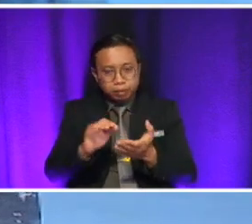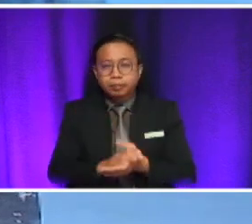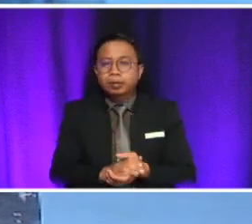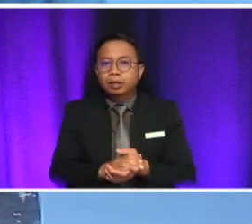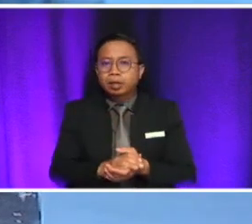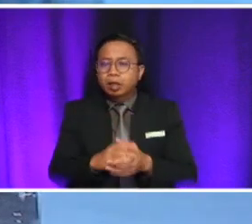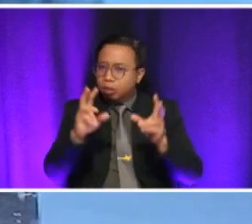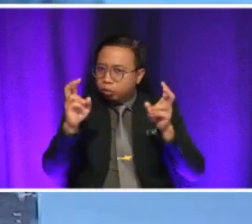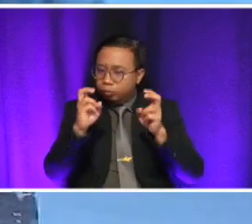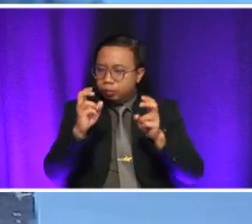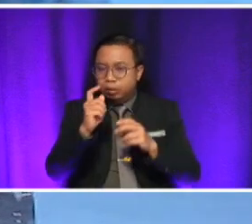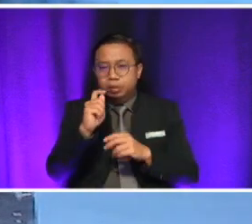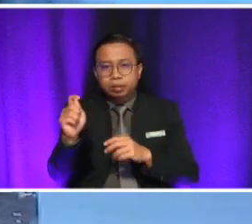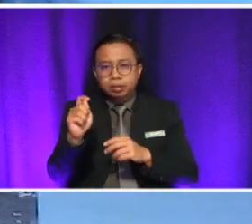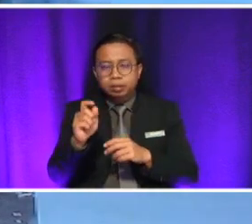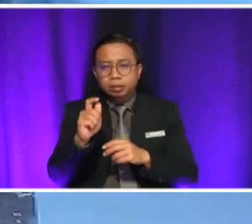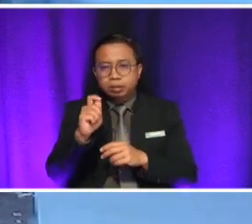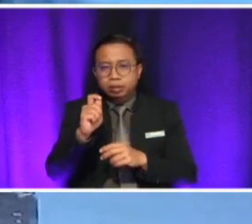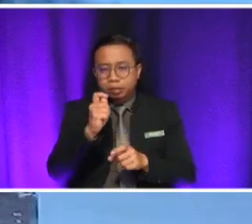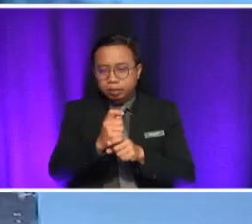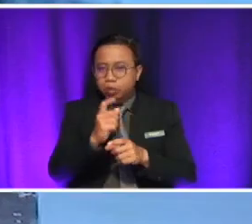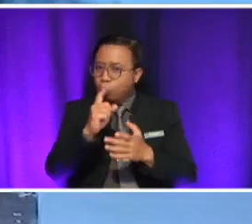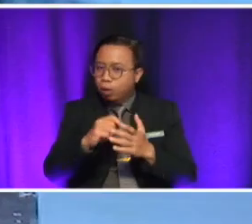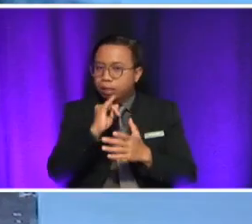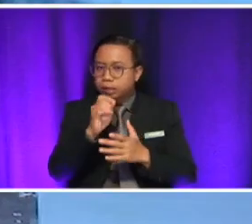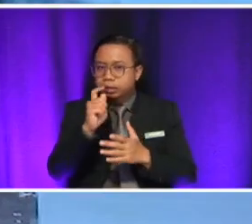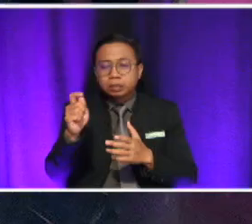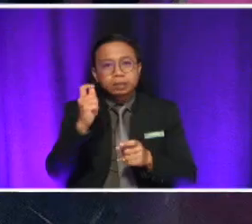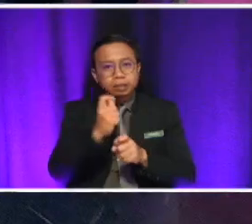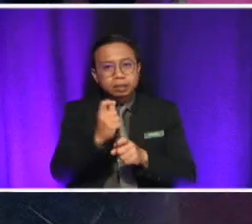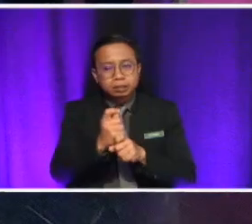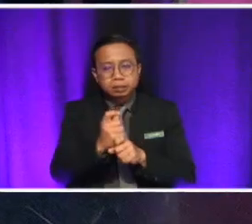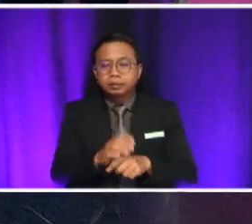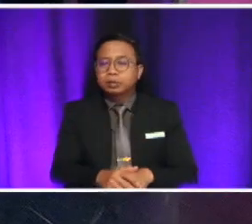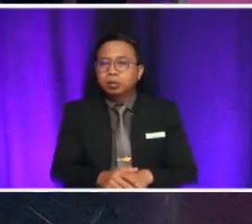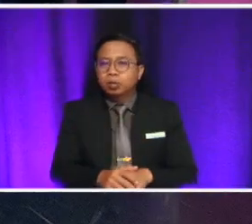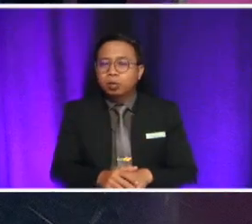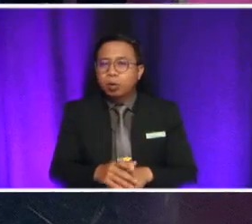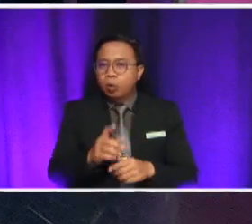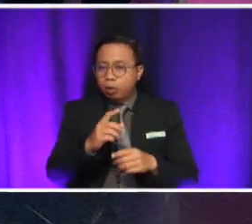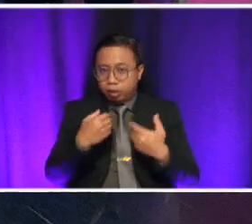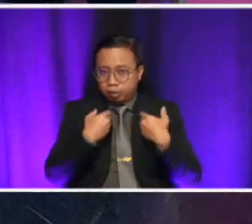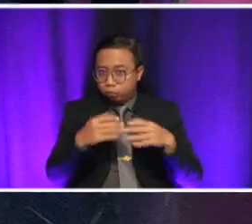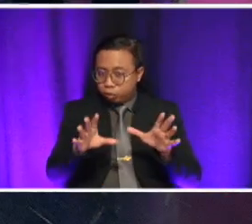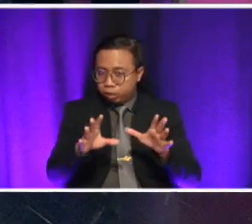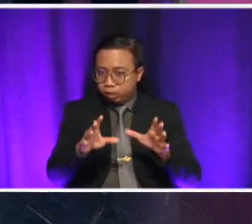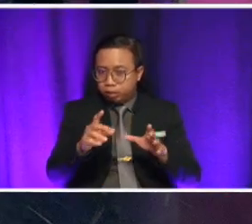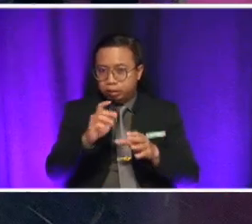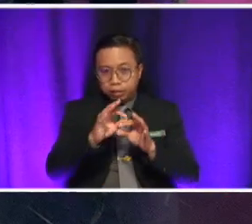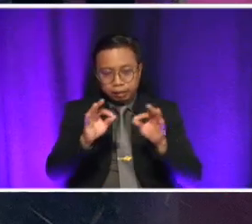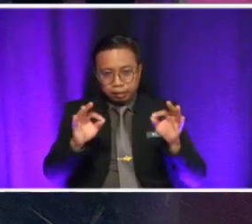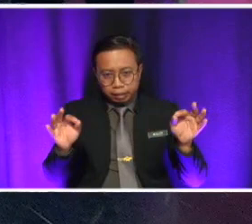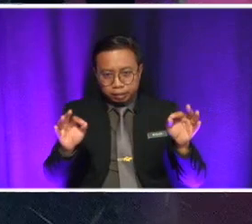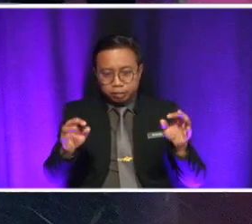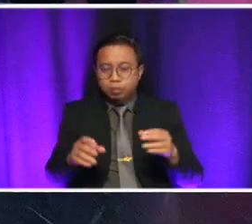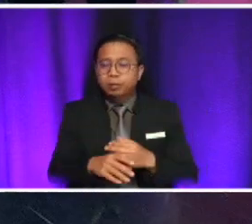topic is the task. So what is the task, Mr. Mohana? Okay, so we have done the text powered by